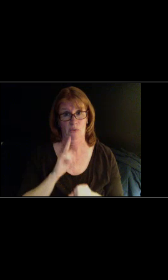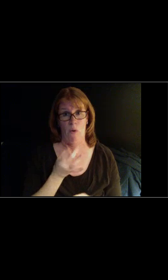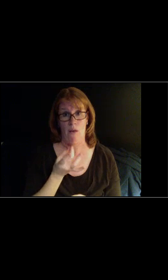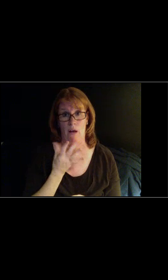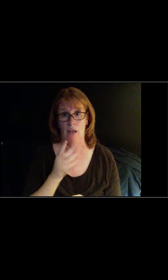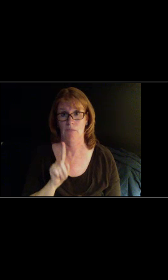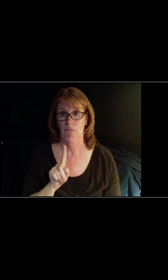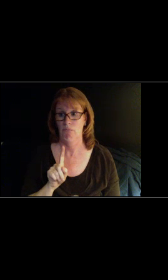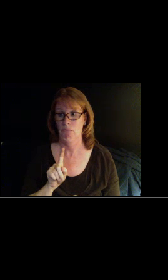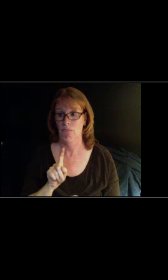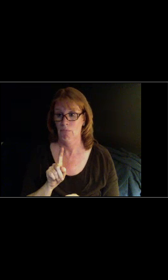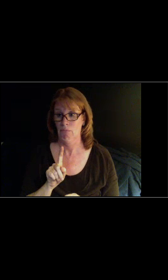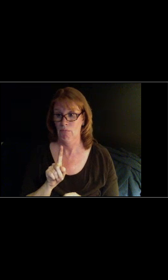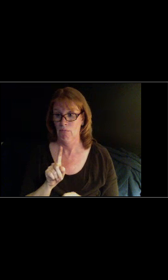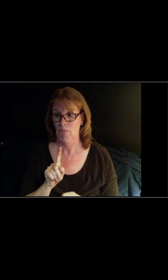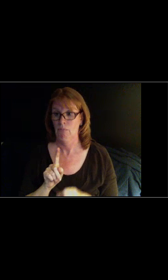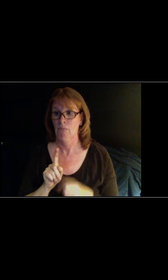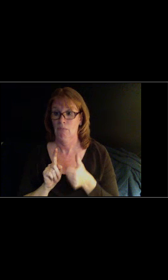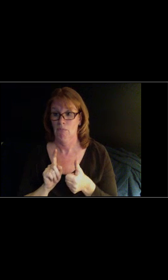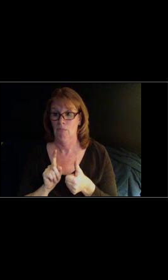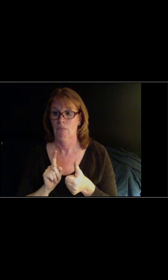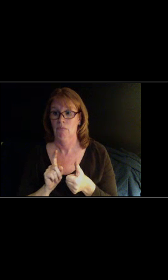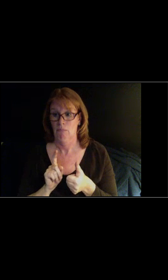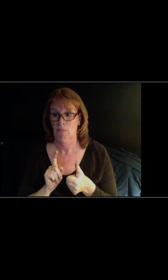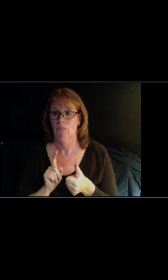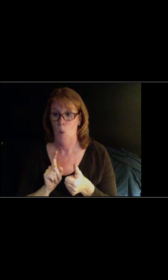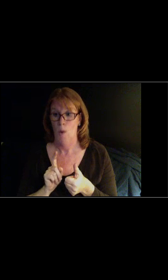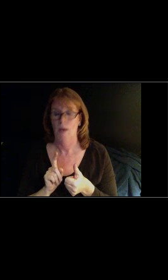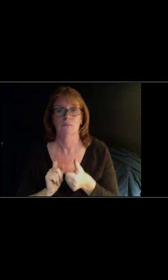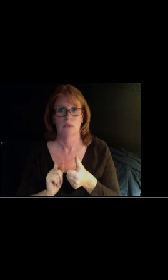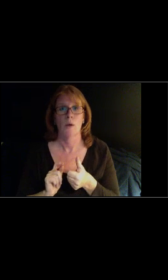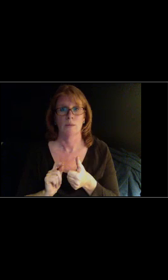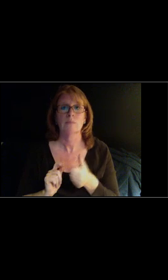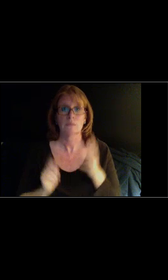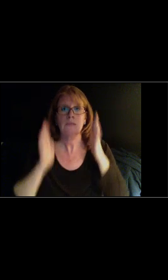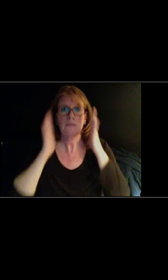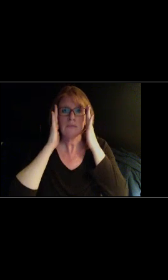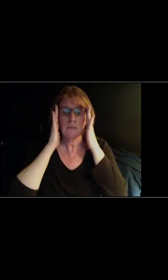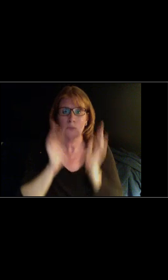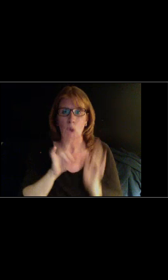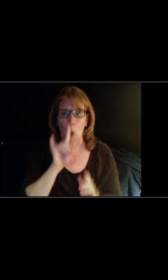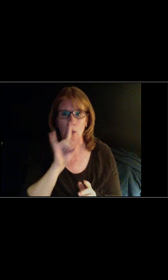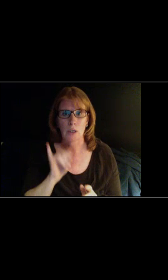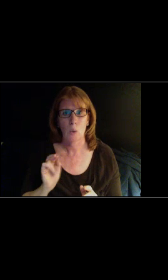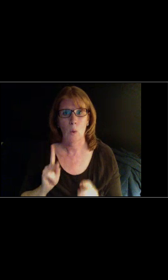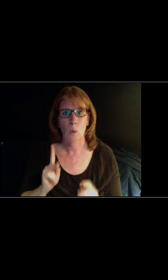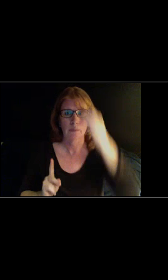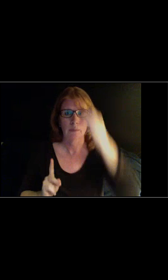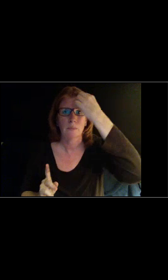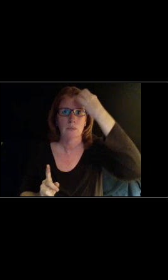is everything still good? Can you still see me clearly enough? If I can get a little feedback on that? Okay,